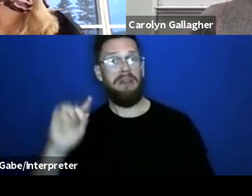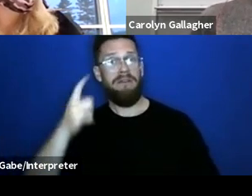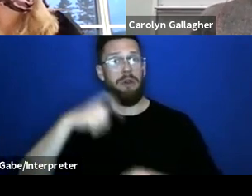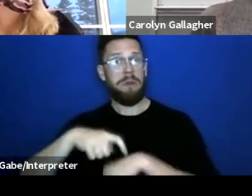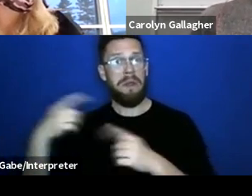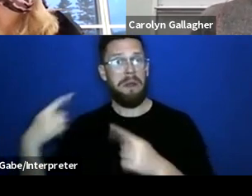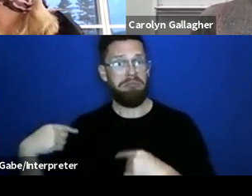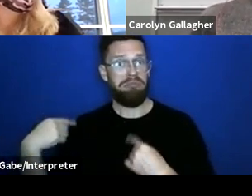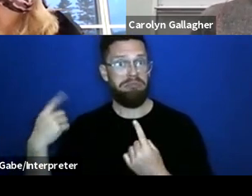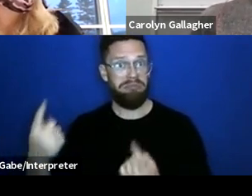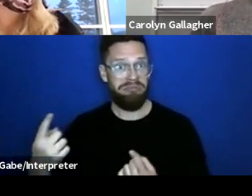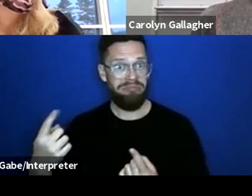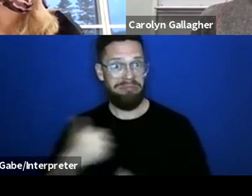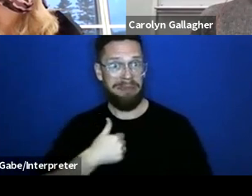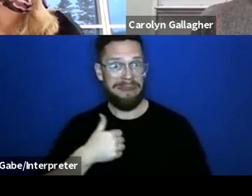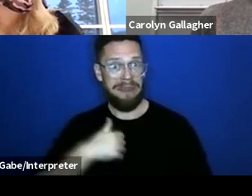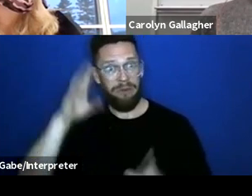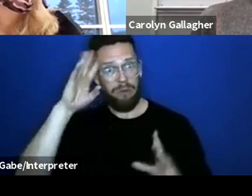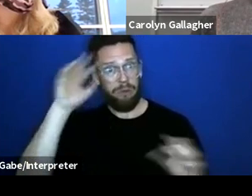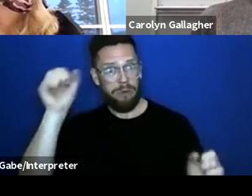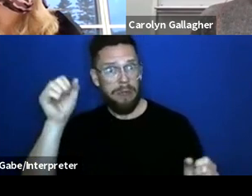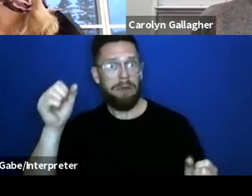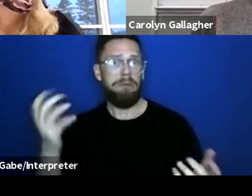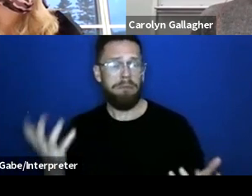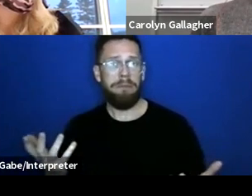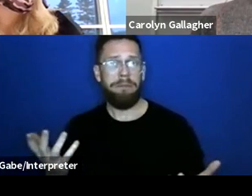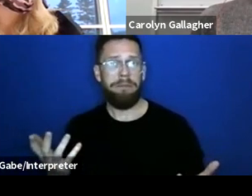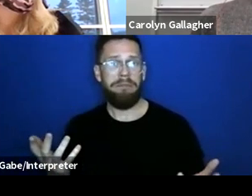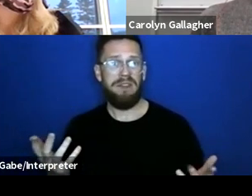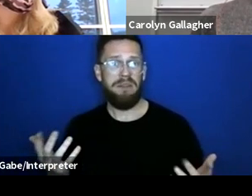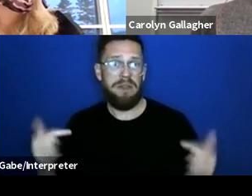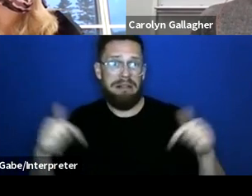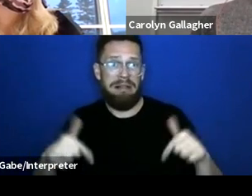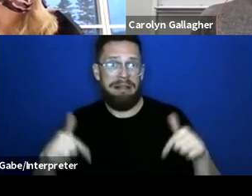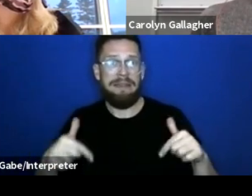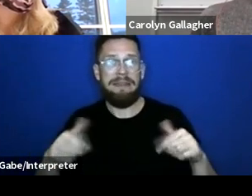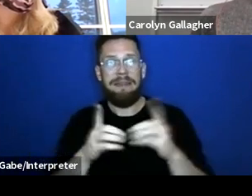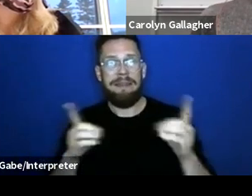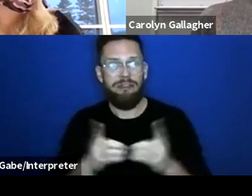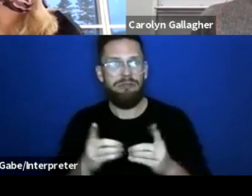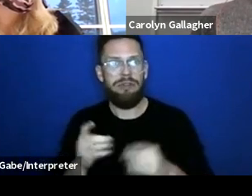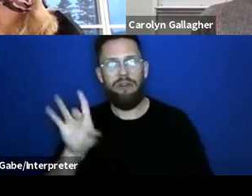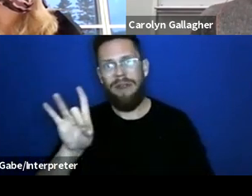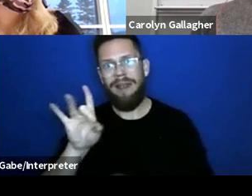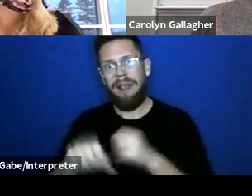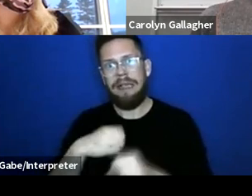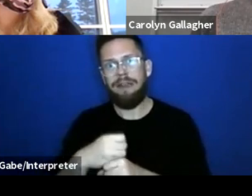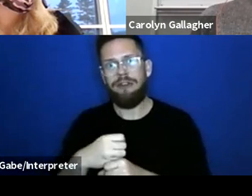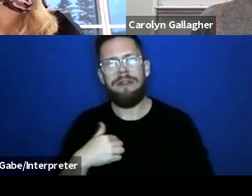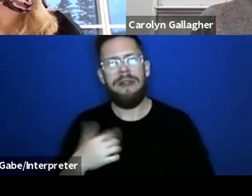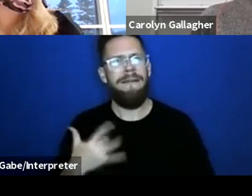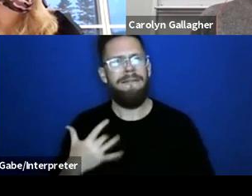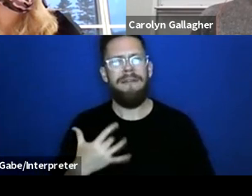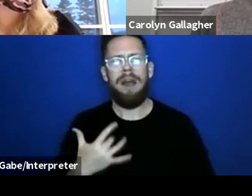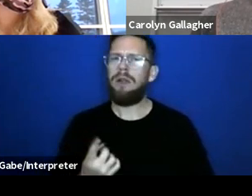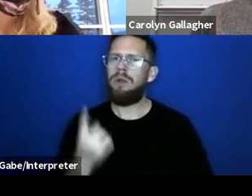as a superintendent in, as you know, a couple of different districts, but since I've been here now for 8 years, I just felt that there was one